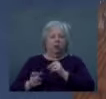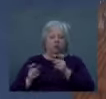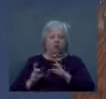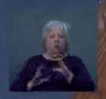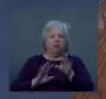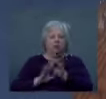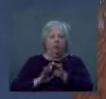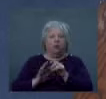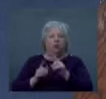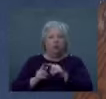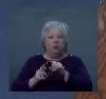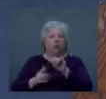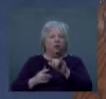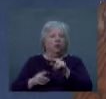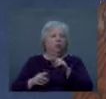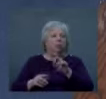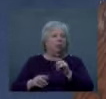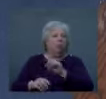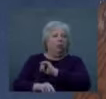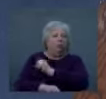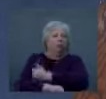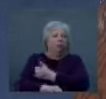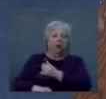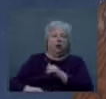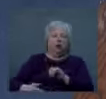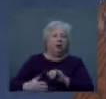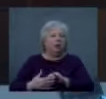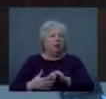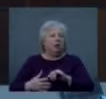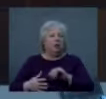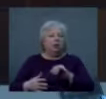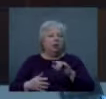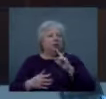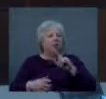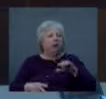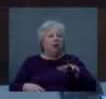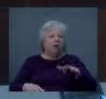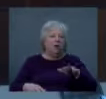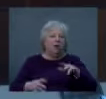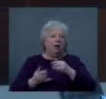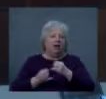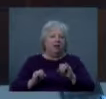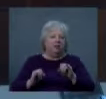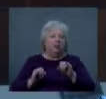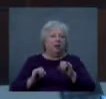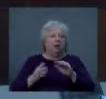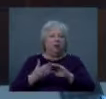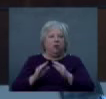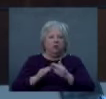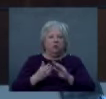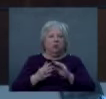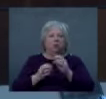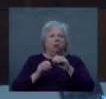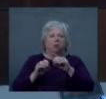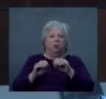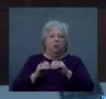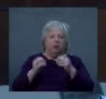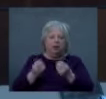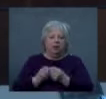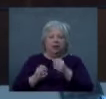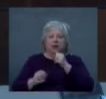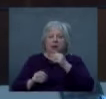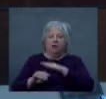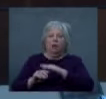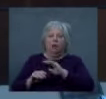city? Is that? That's on our books? It's a quasi-independent municipal organization. It is not on our